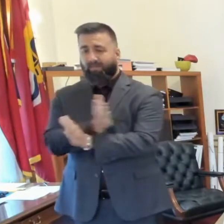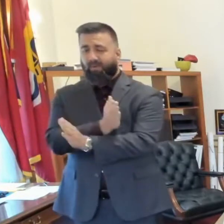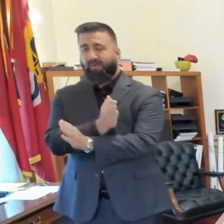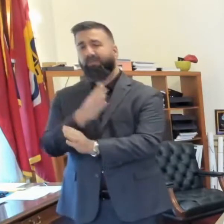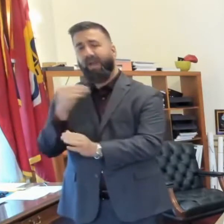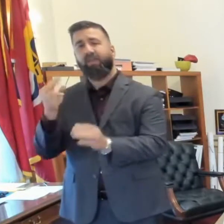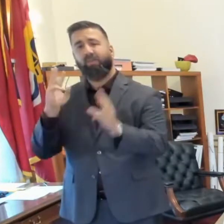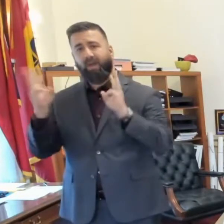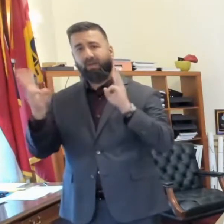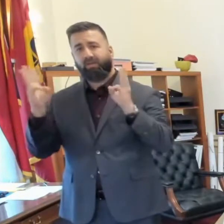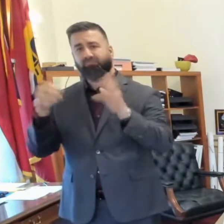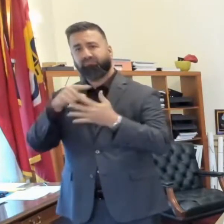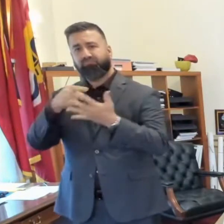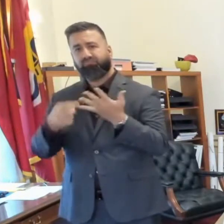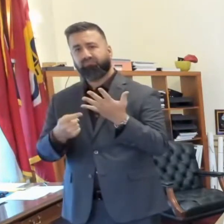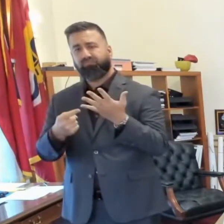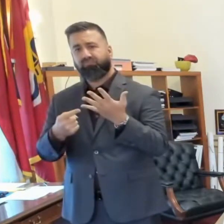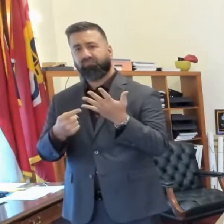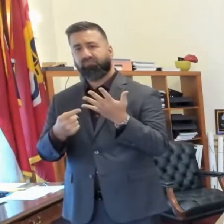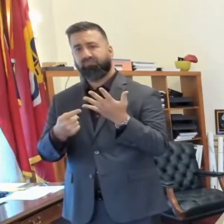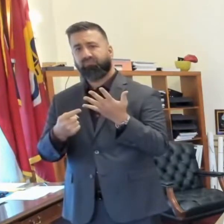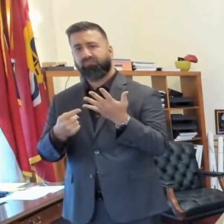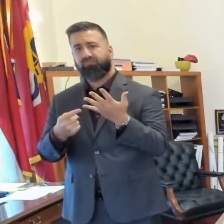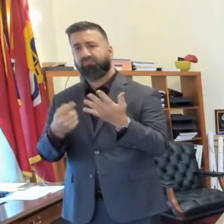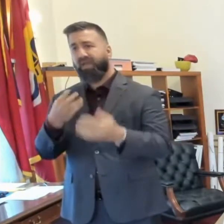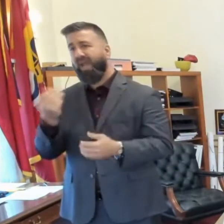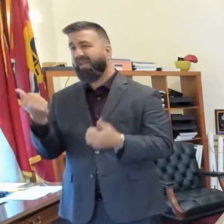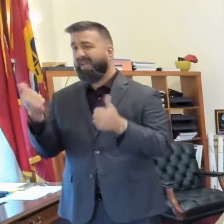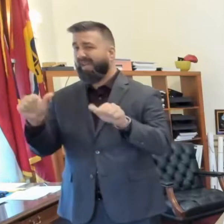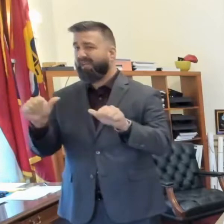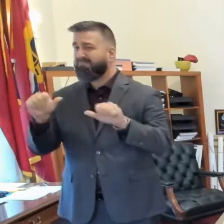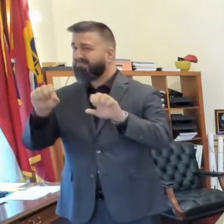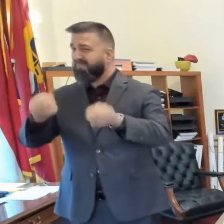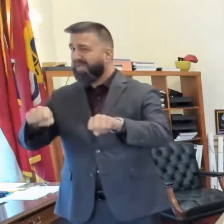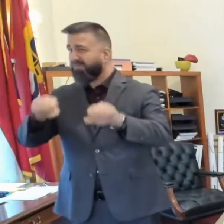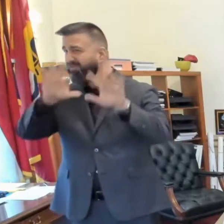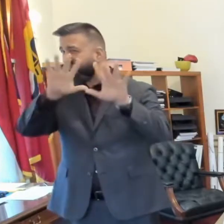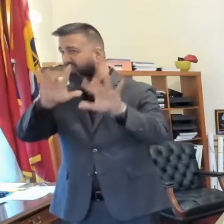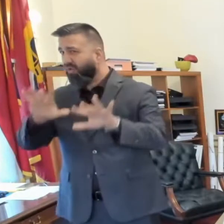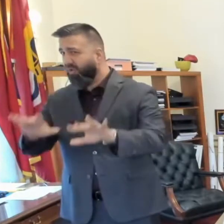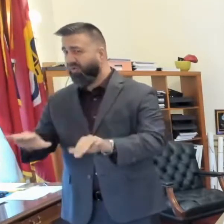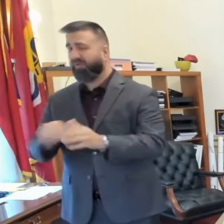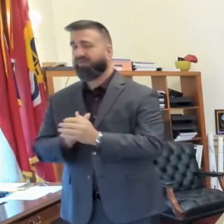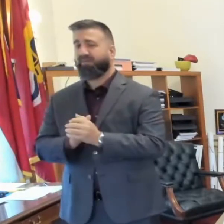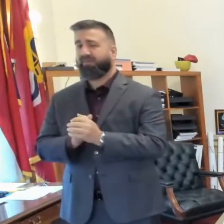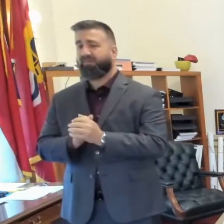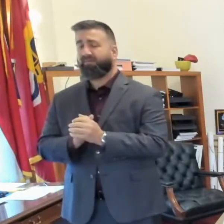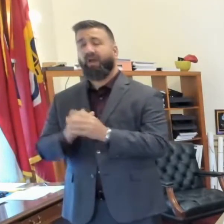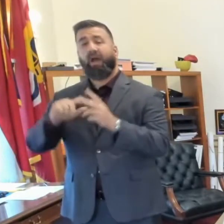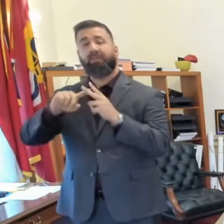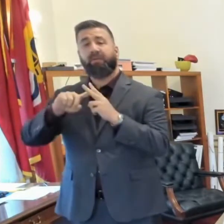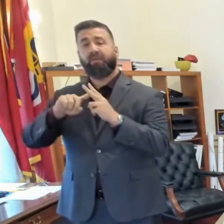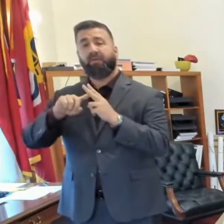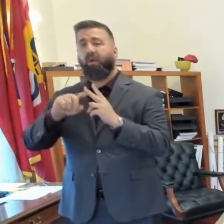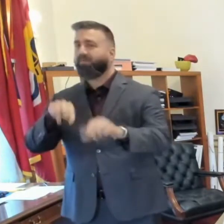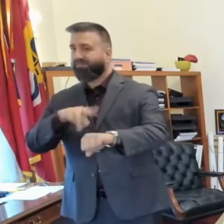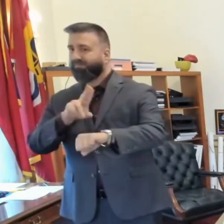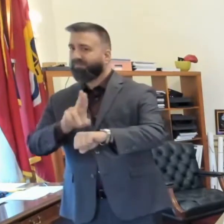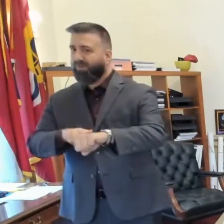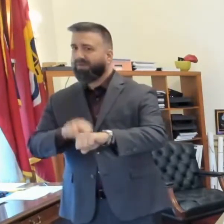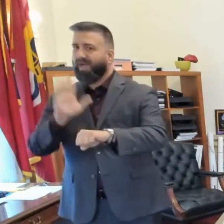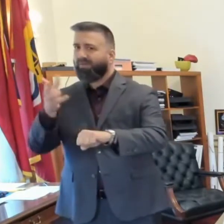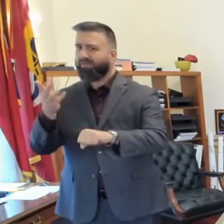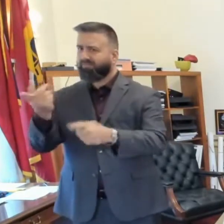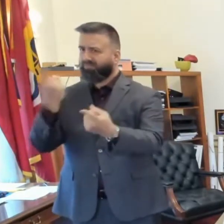weather and any possible precipitation. So let me begin by, and of course, we will